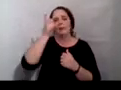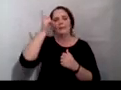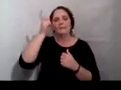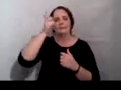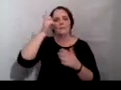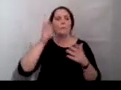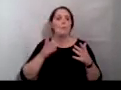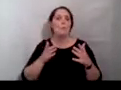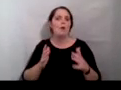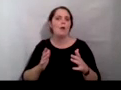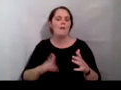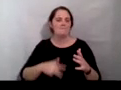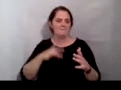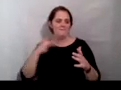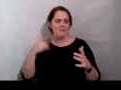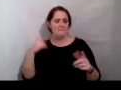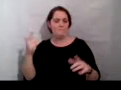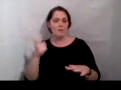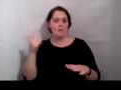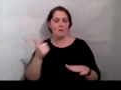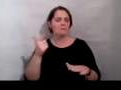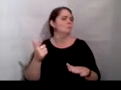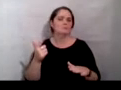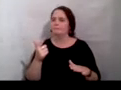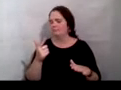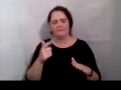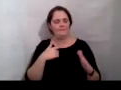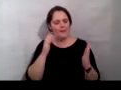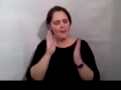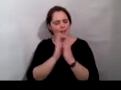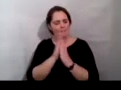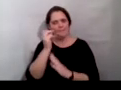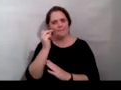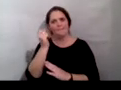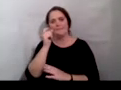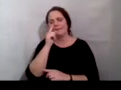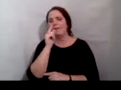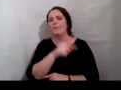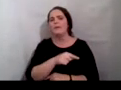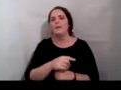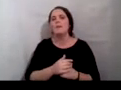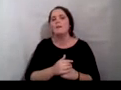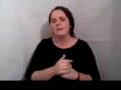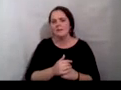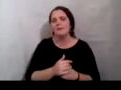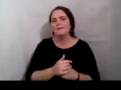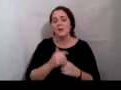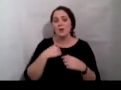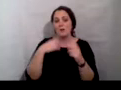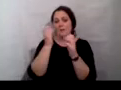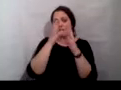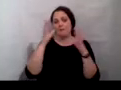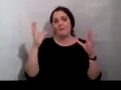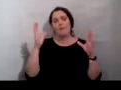shrinks distance and enables me to get there. I think about what I see when I